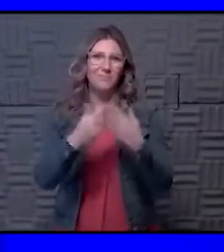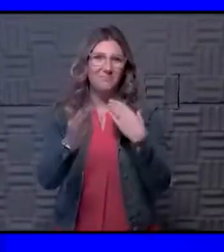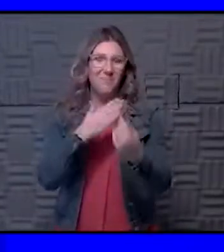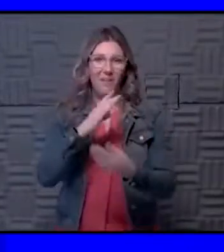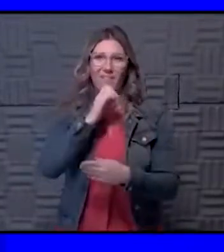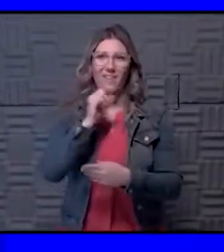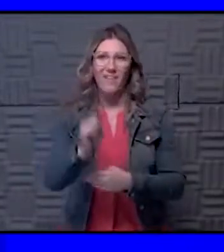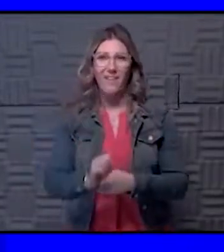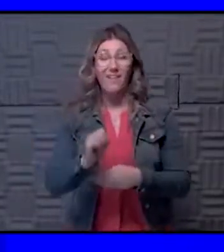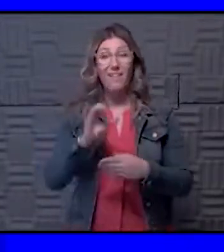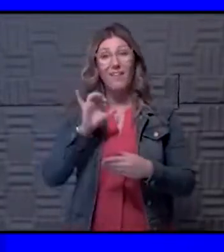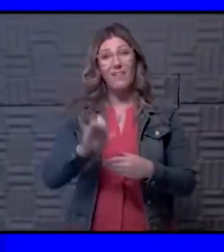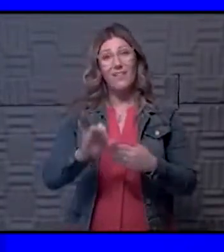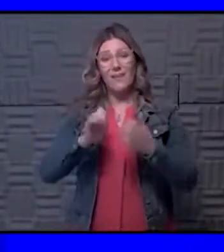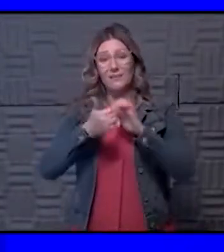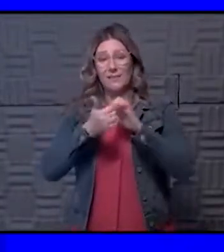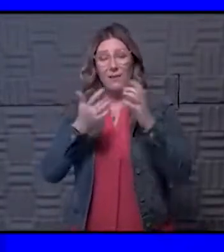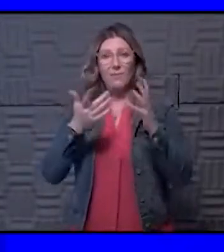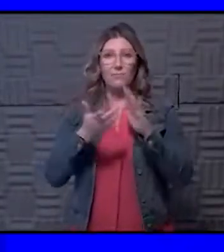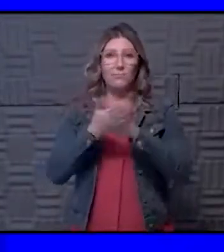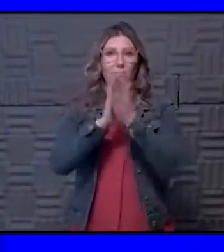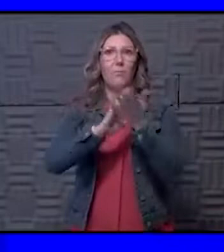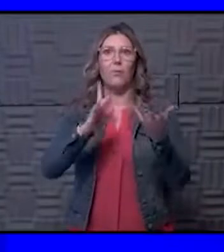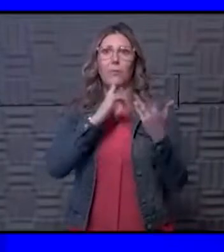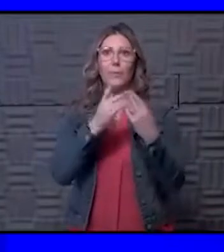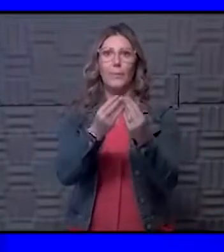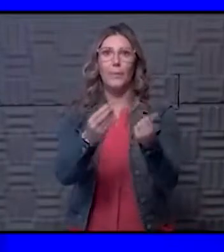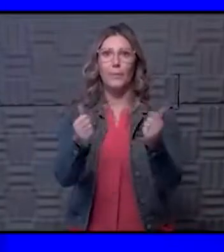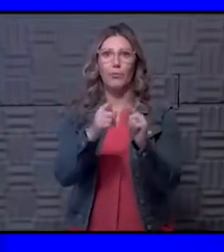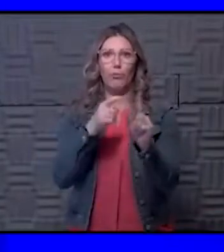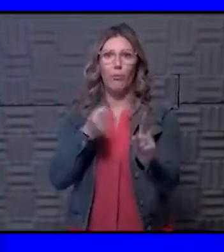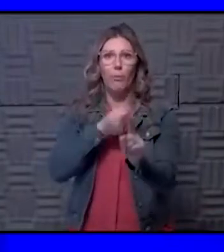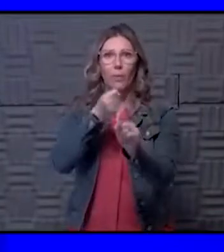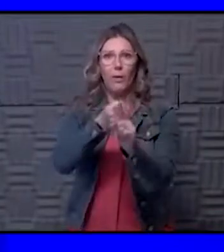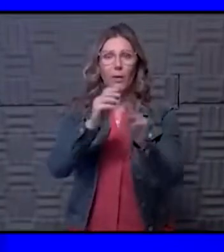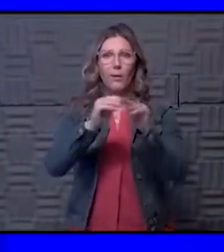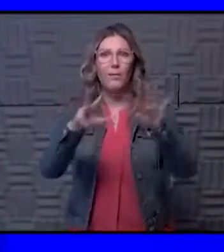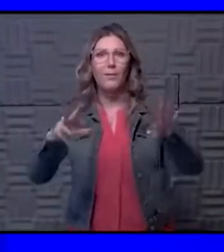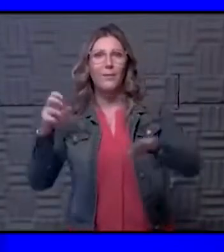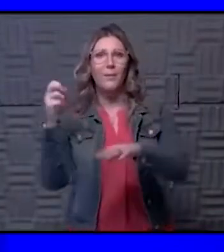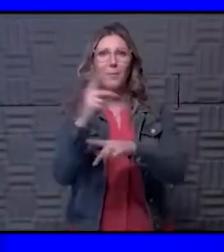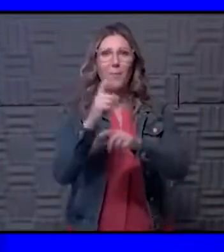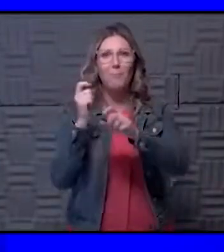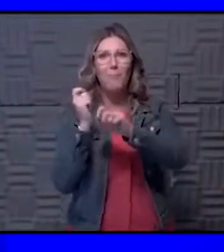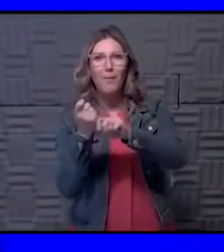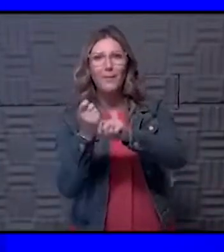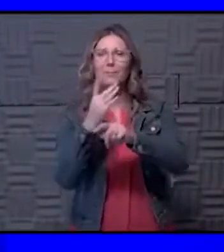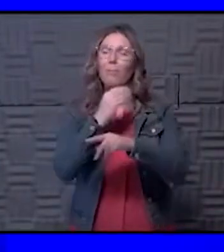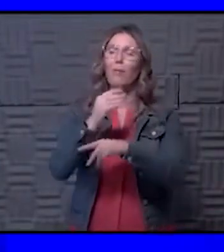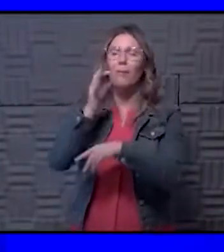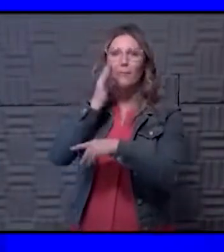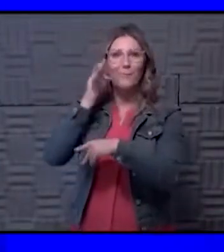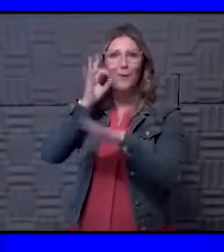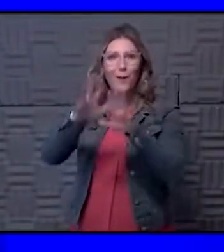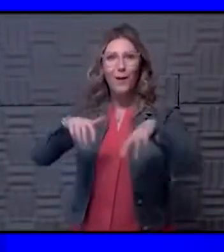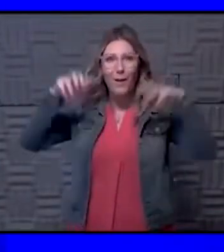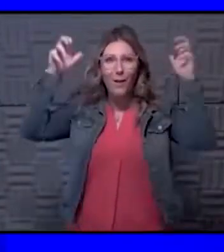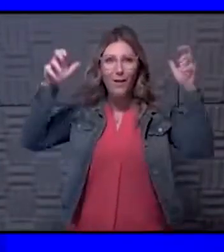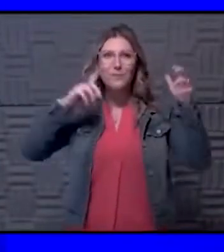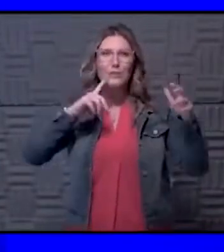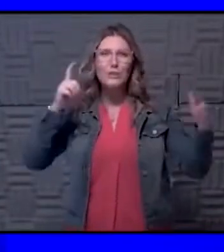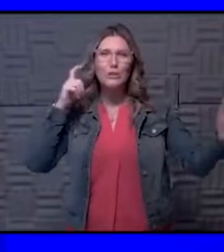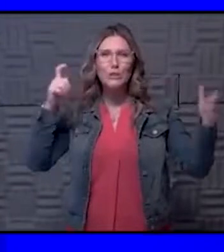that is the way that we are going to be able to get out of this pandemic, get back to the K, get back to Arrowhead in those large crowds and